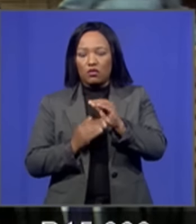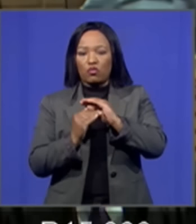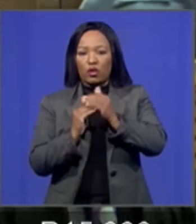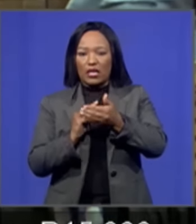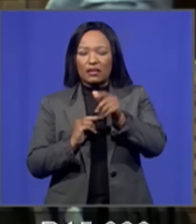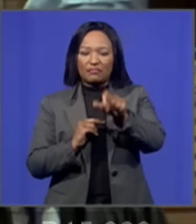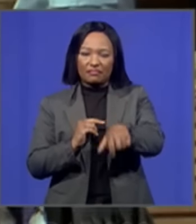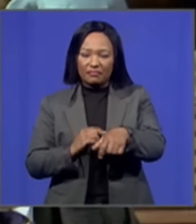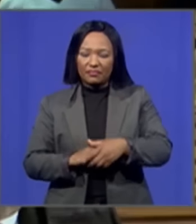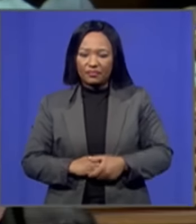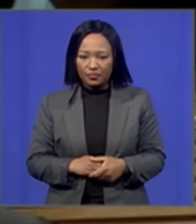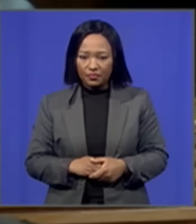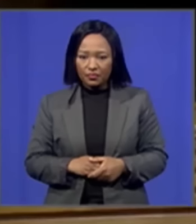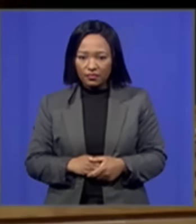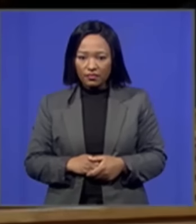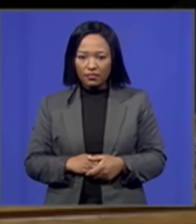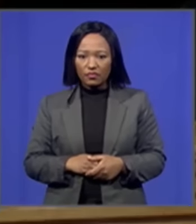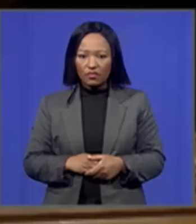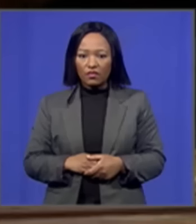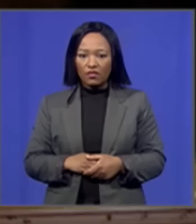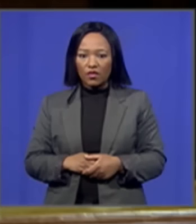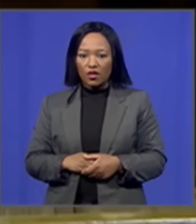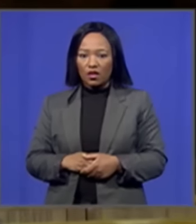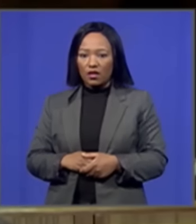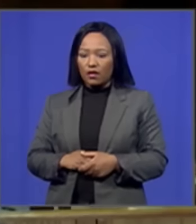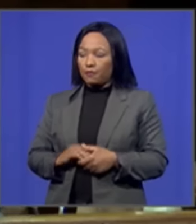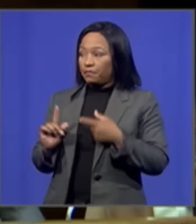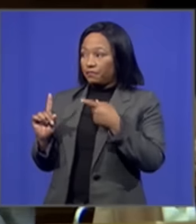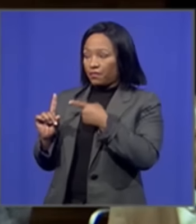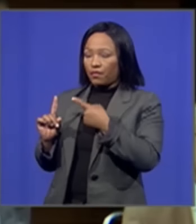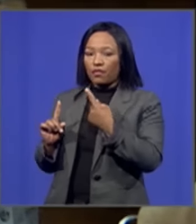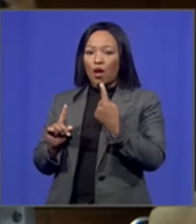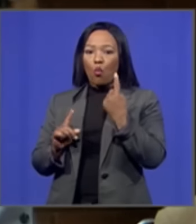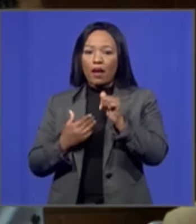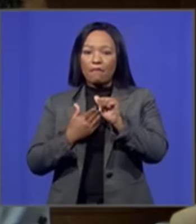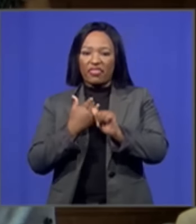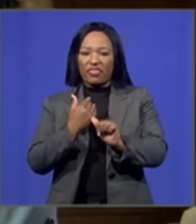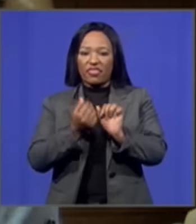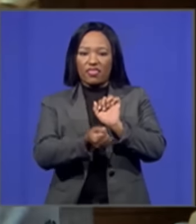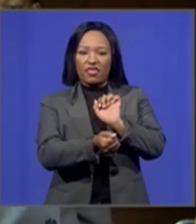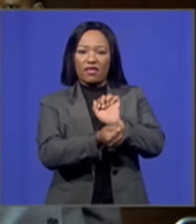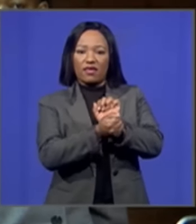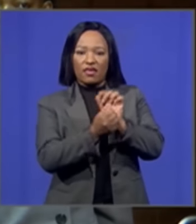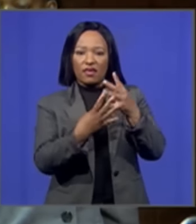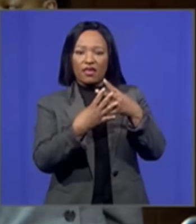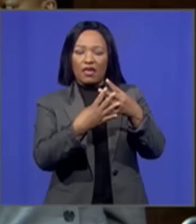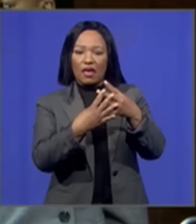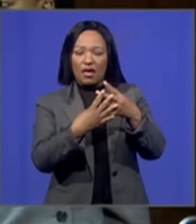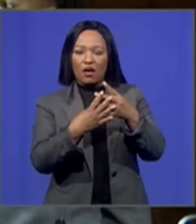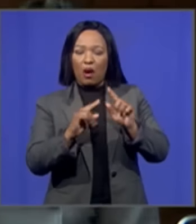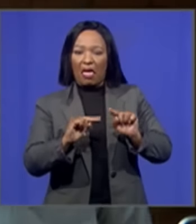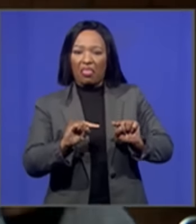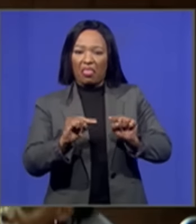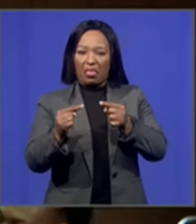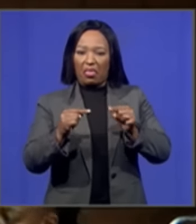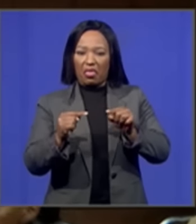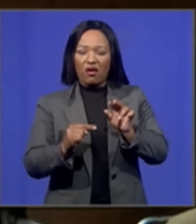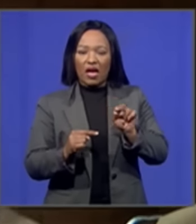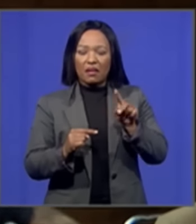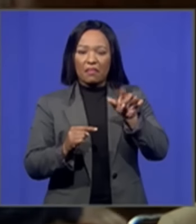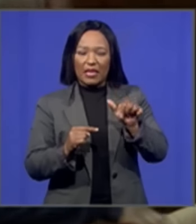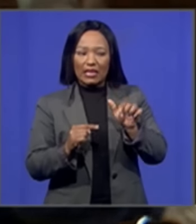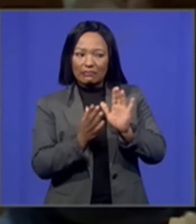Morago ga go fetsa lebaka la o ka lekana kgwedi ka kgolegong le go išana godimo lefase le botšhotšiši gore a lokollwe sephetho malebana